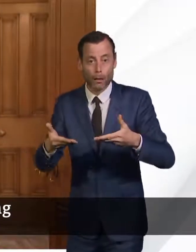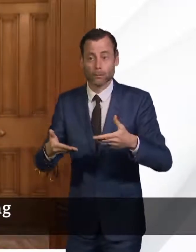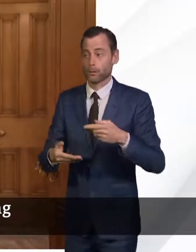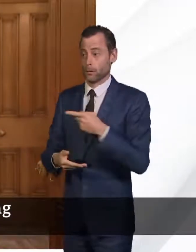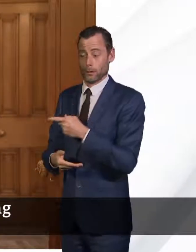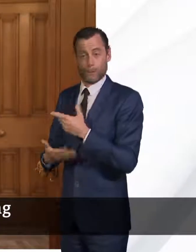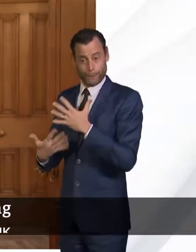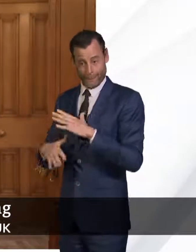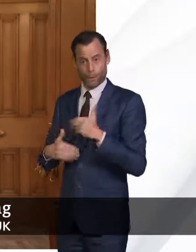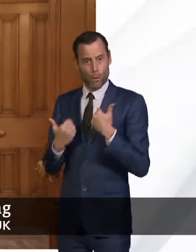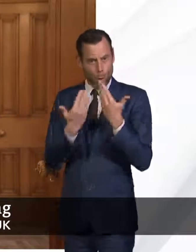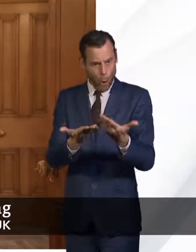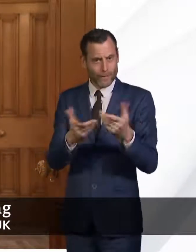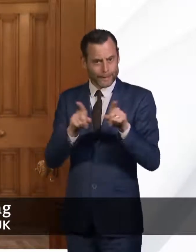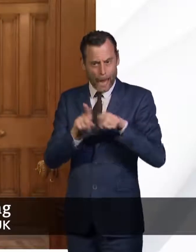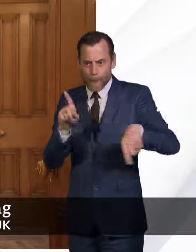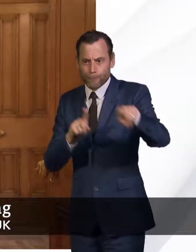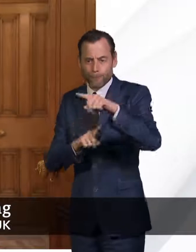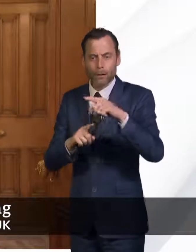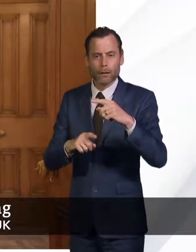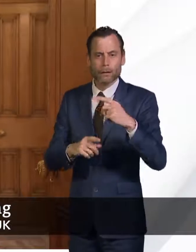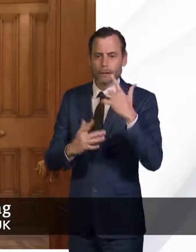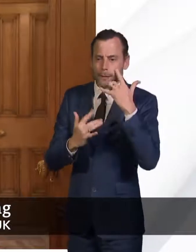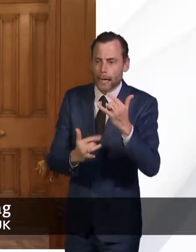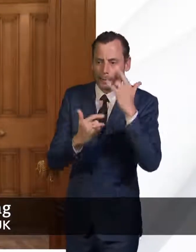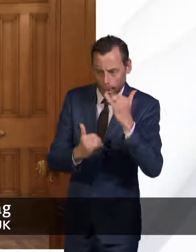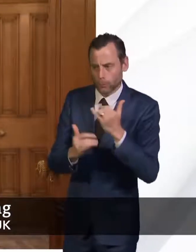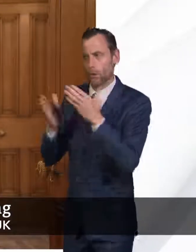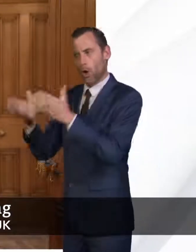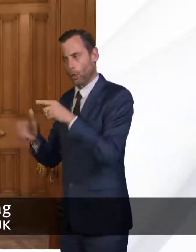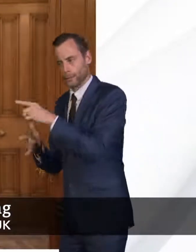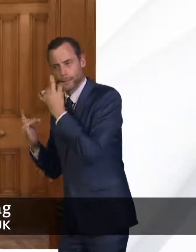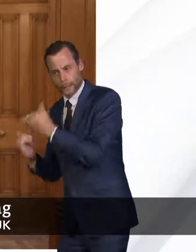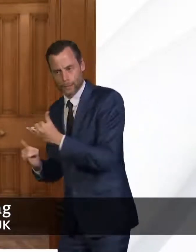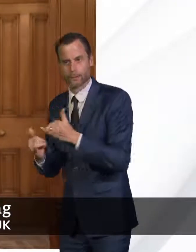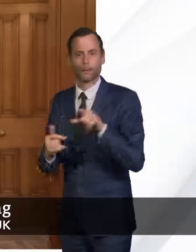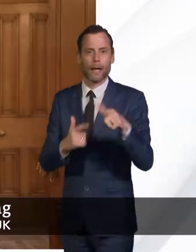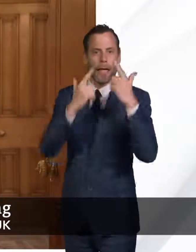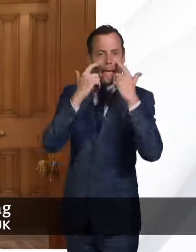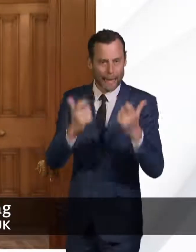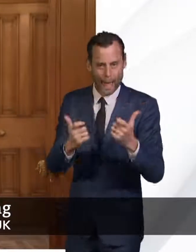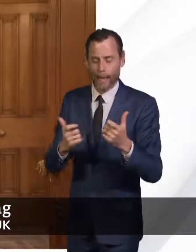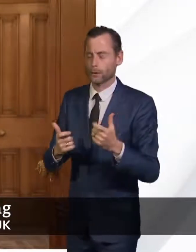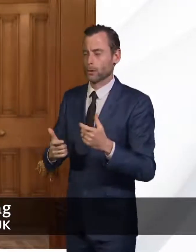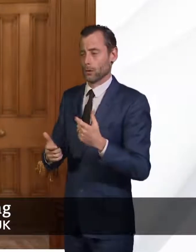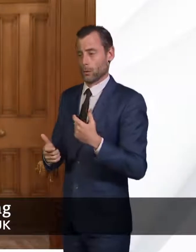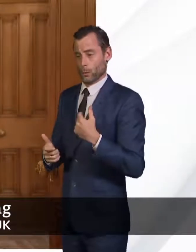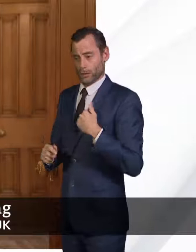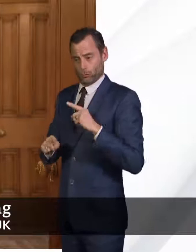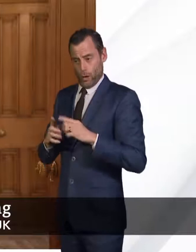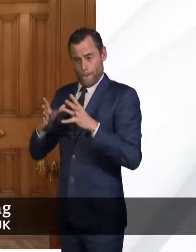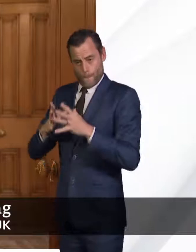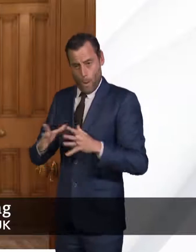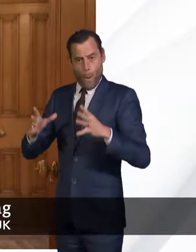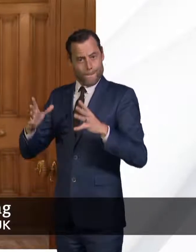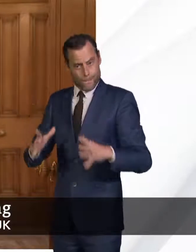the care sector, I think is incredibly important as we've ramped up the availability of testing. We keep a close eye on it, and